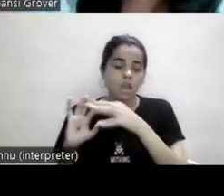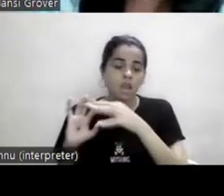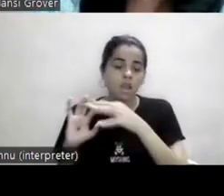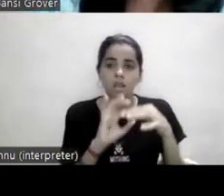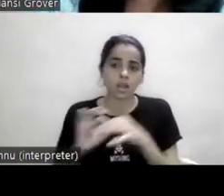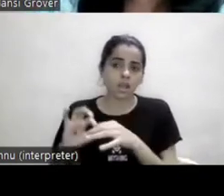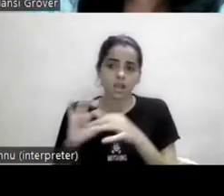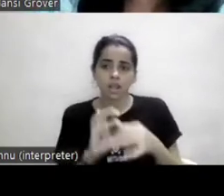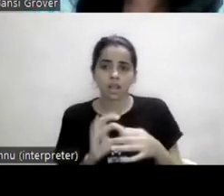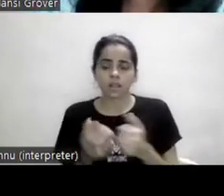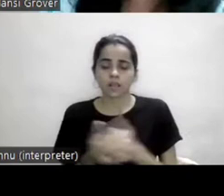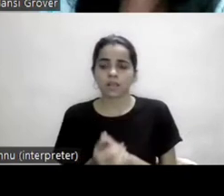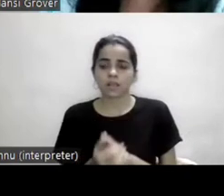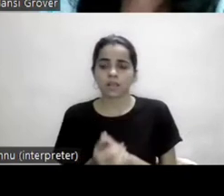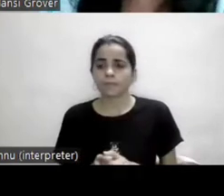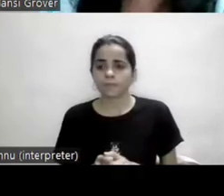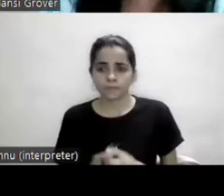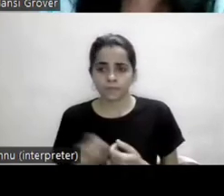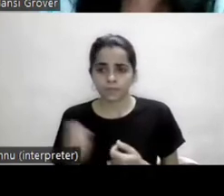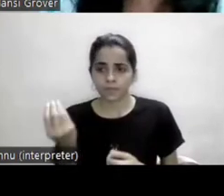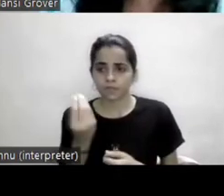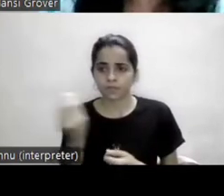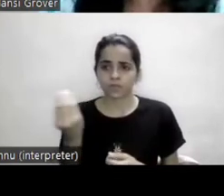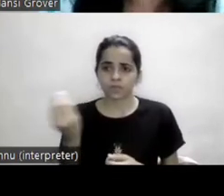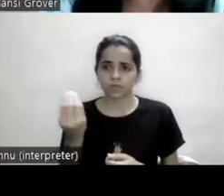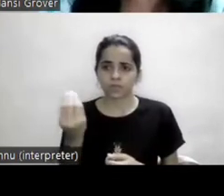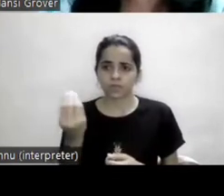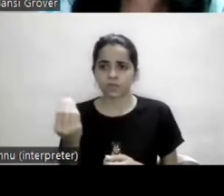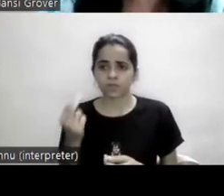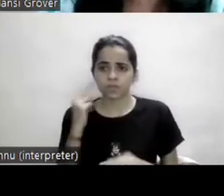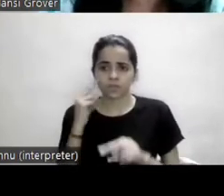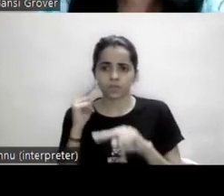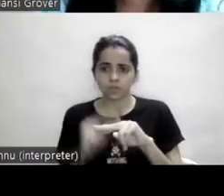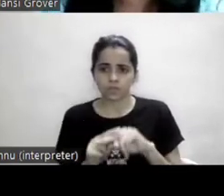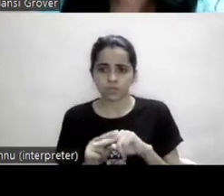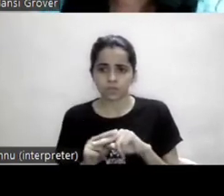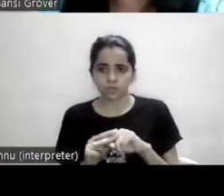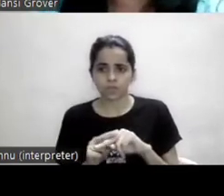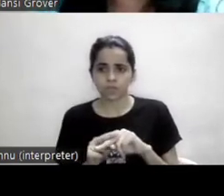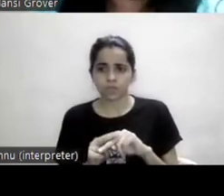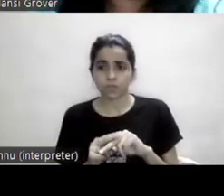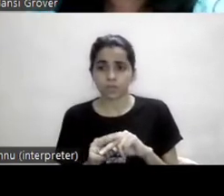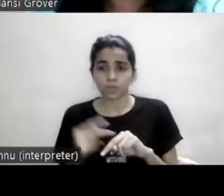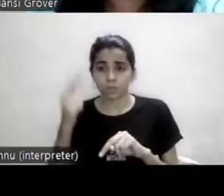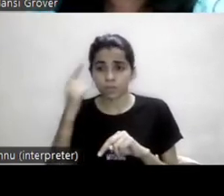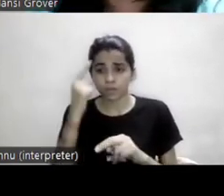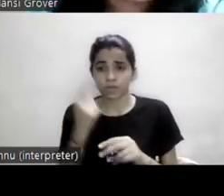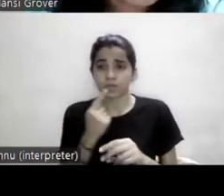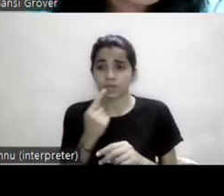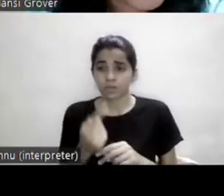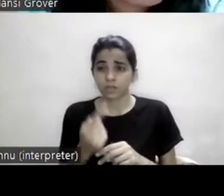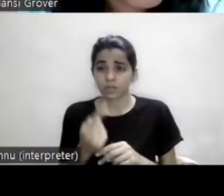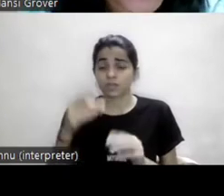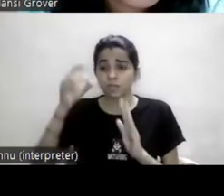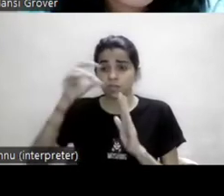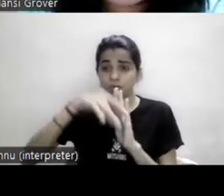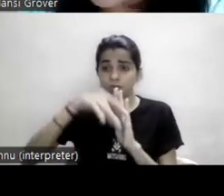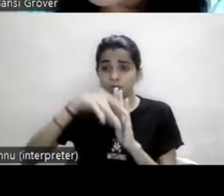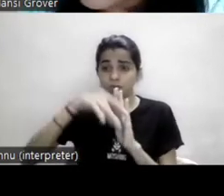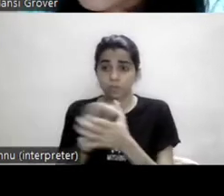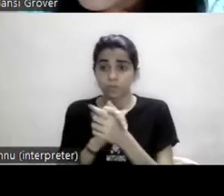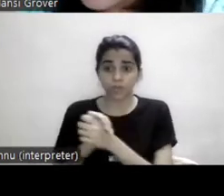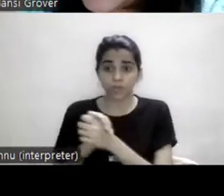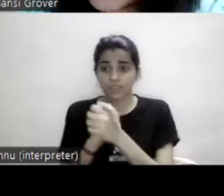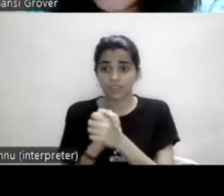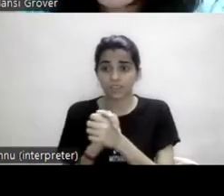And some things like, you know, if you, and this is something that I'm telling you very candidly, one of my friends, you know,